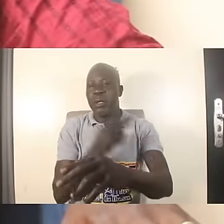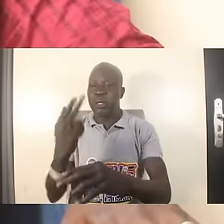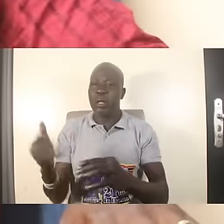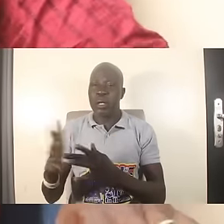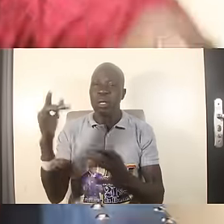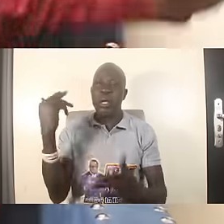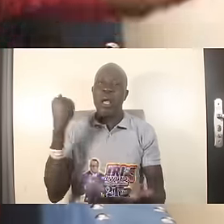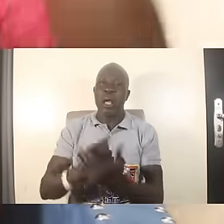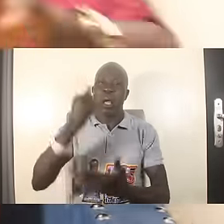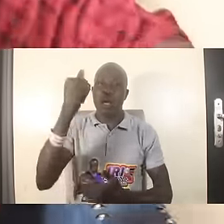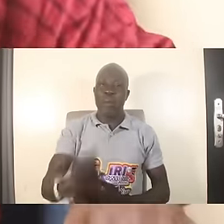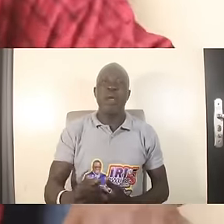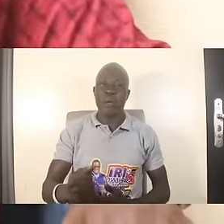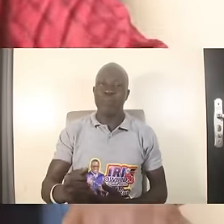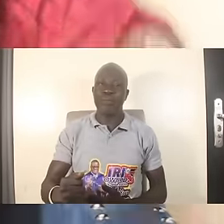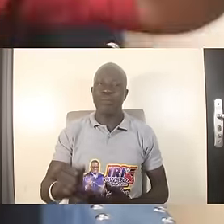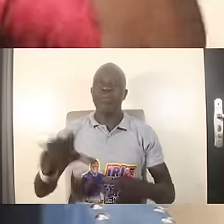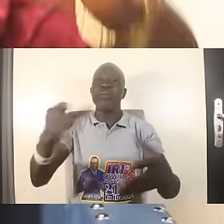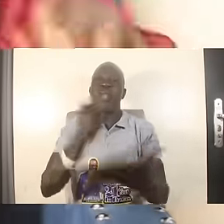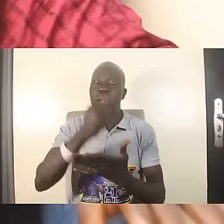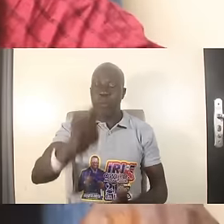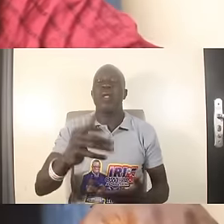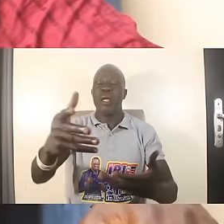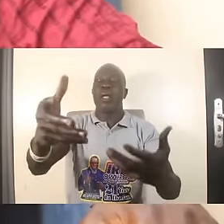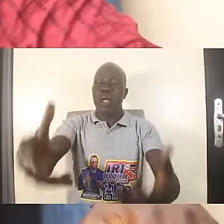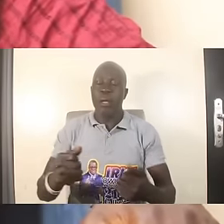In the name of Jesus, in the name of Jesus. No, oh yeah,